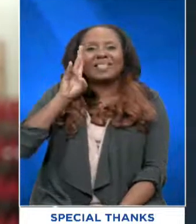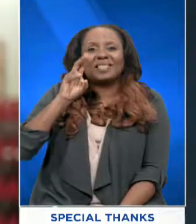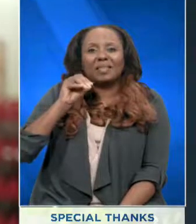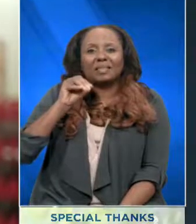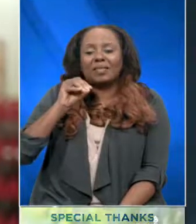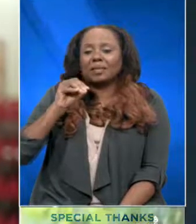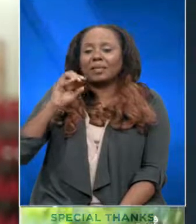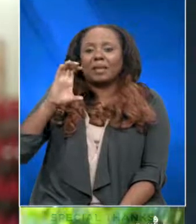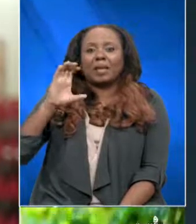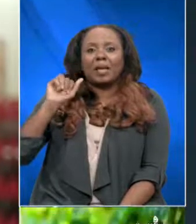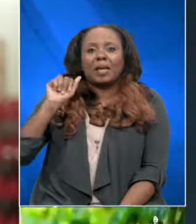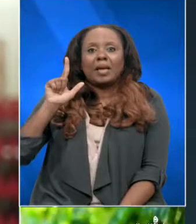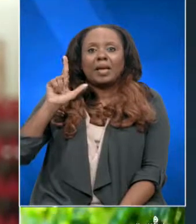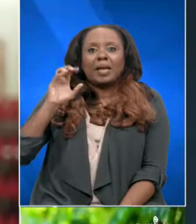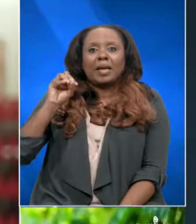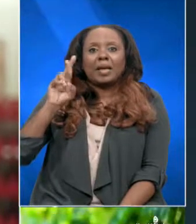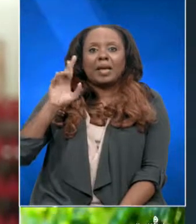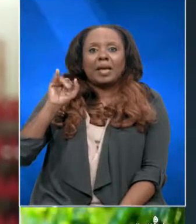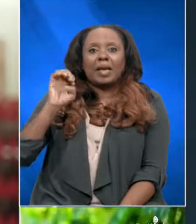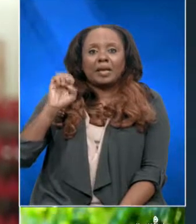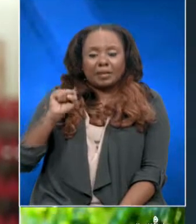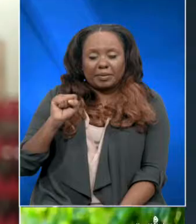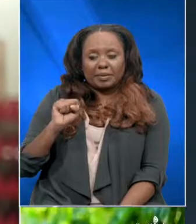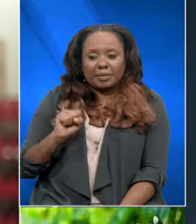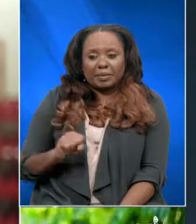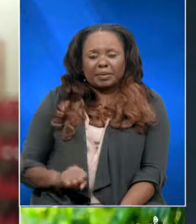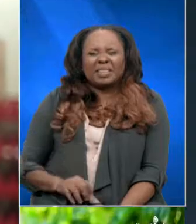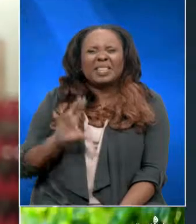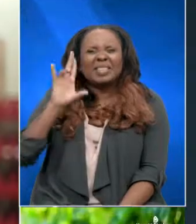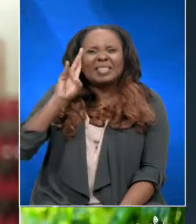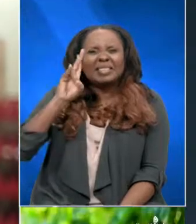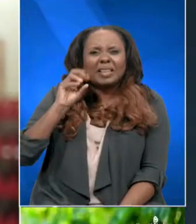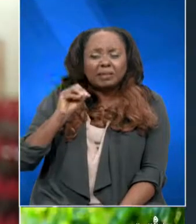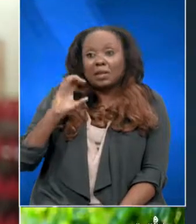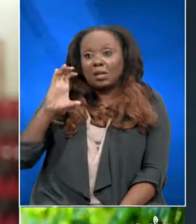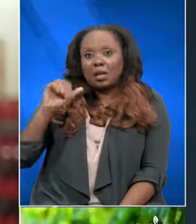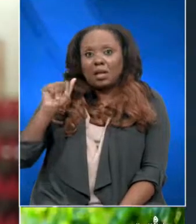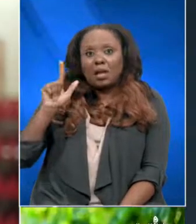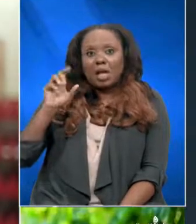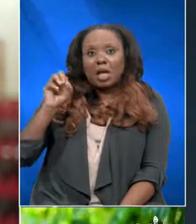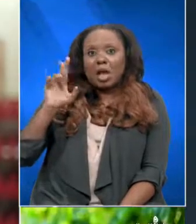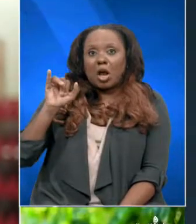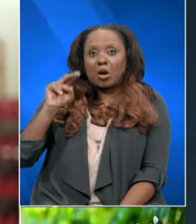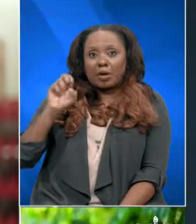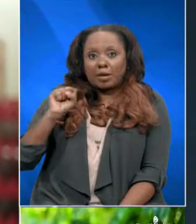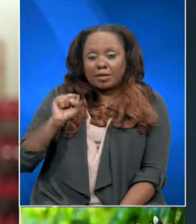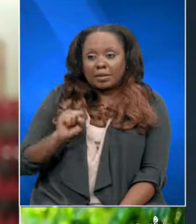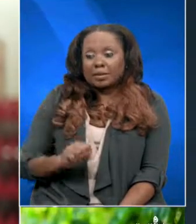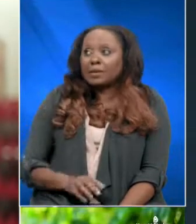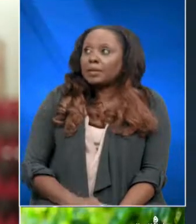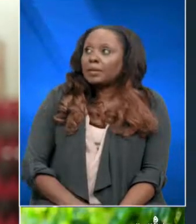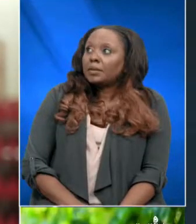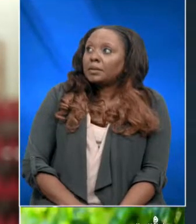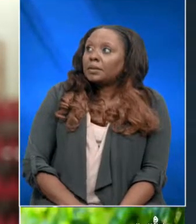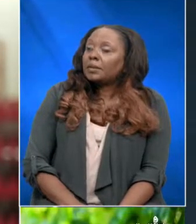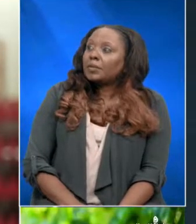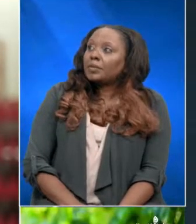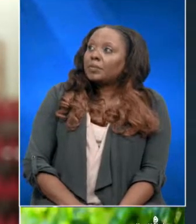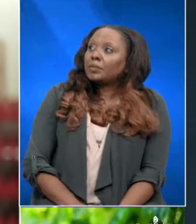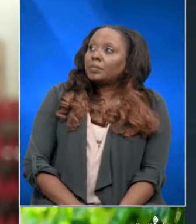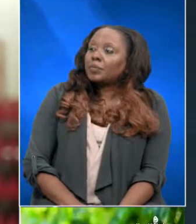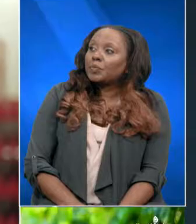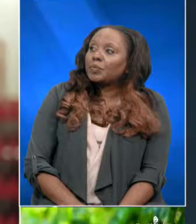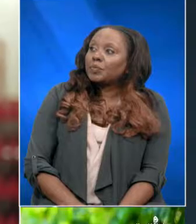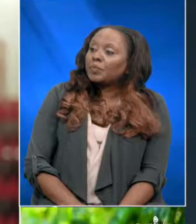it, but for this amount, which is like a cup, we have about